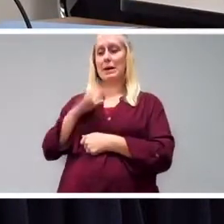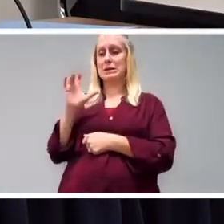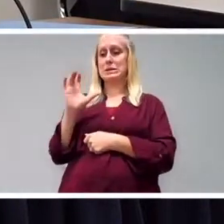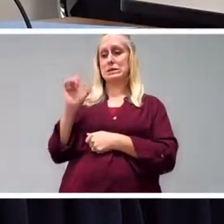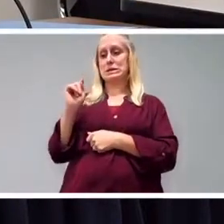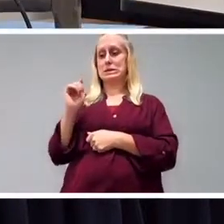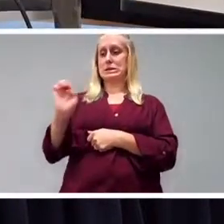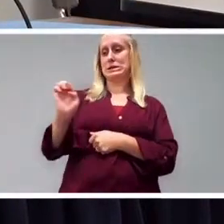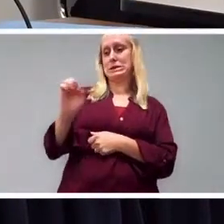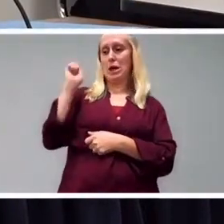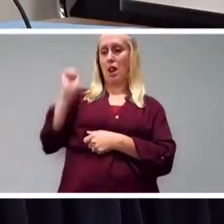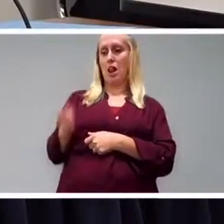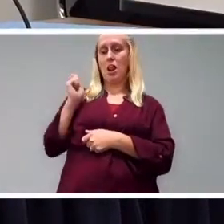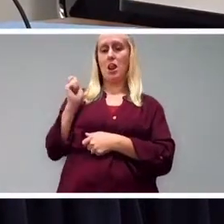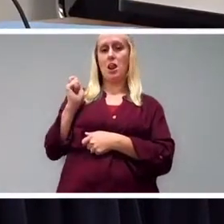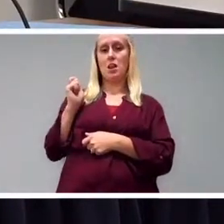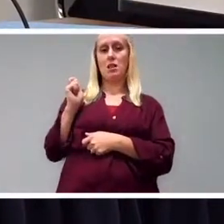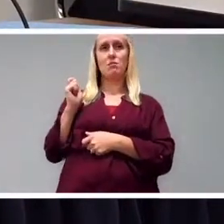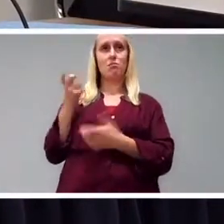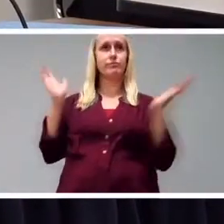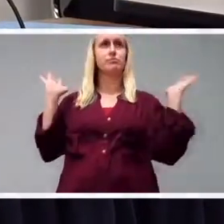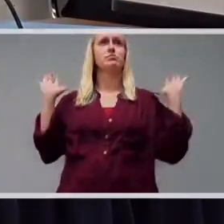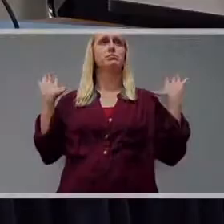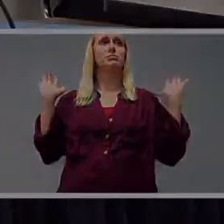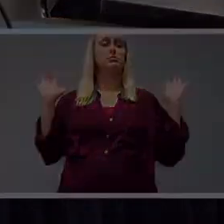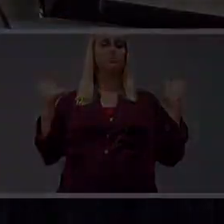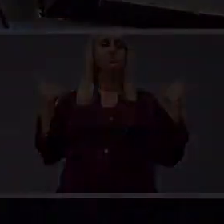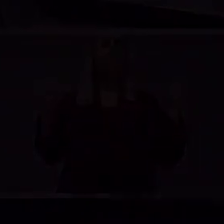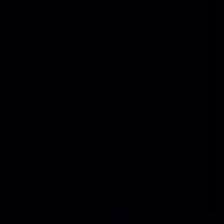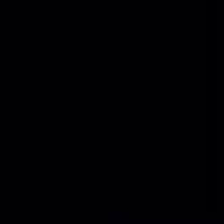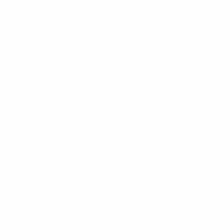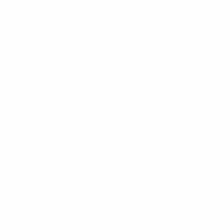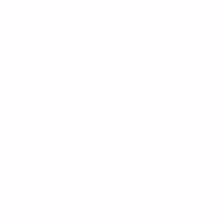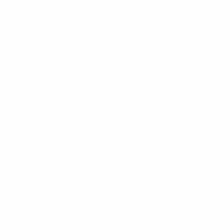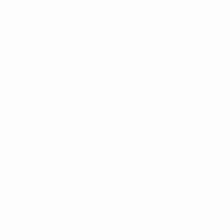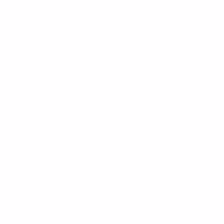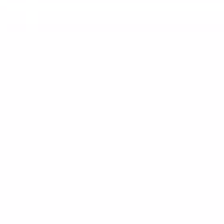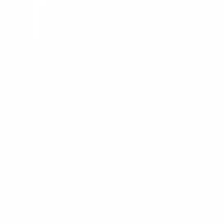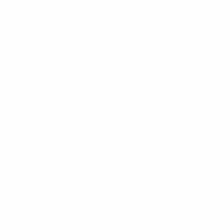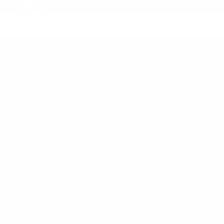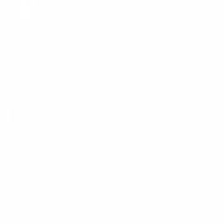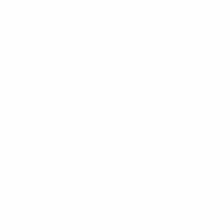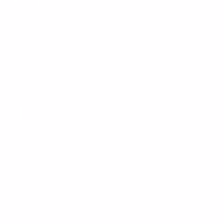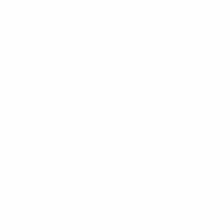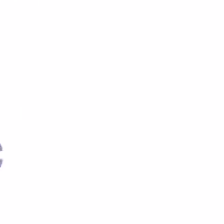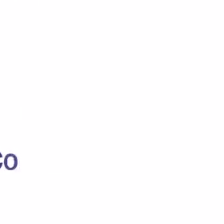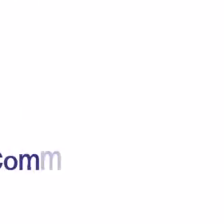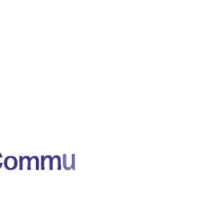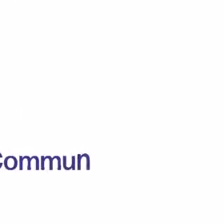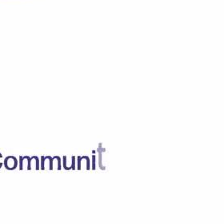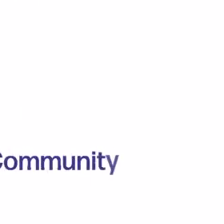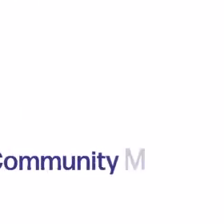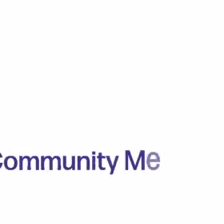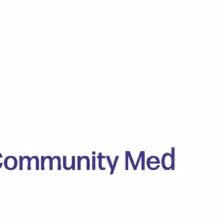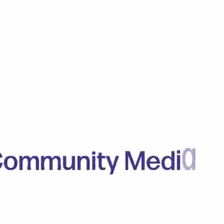careful. And we need a turn. And break the cafe table. No dance.